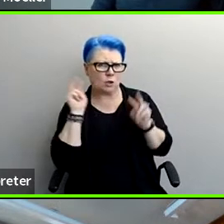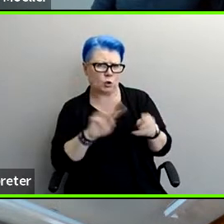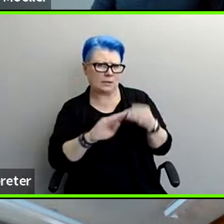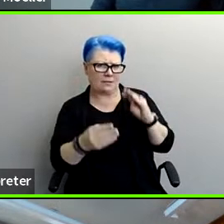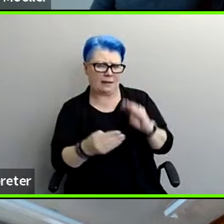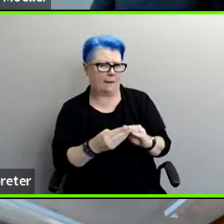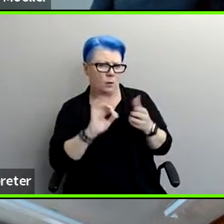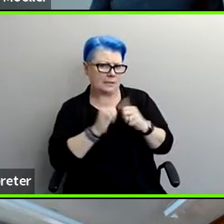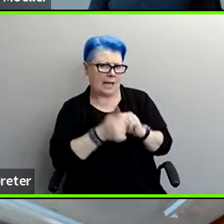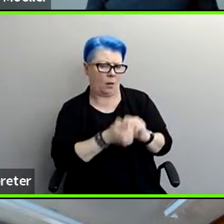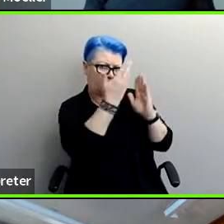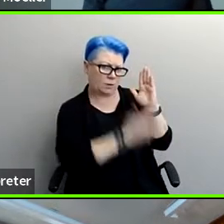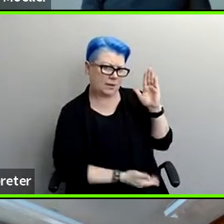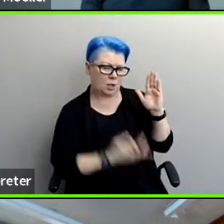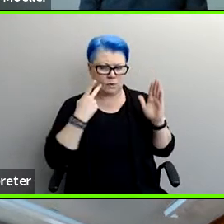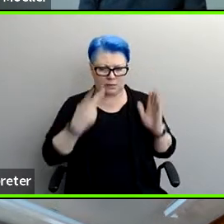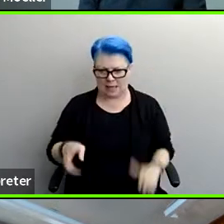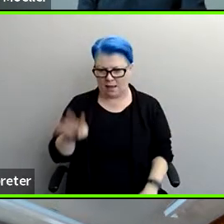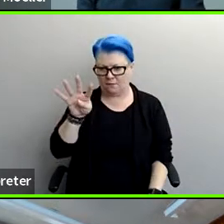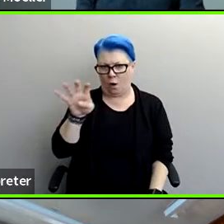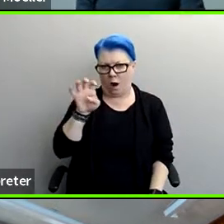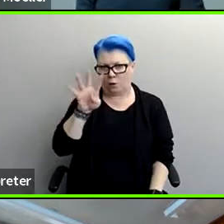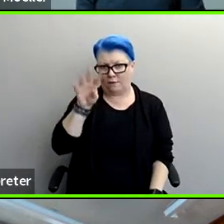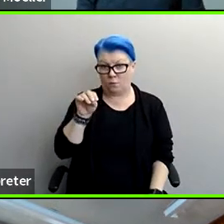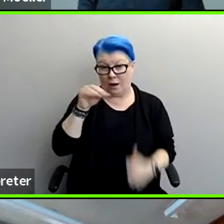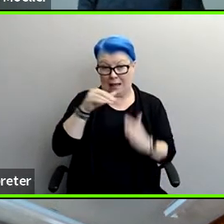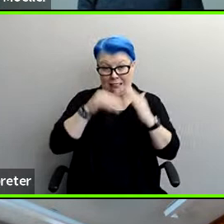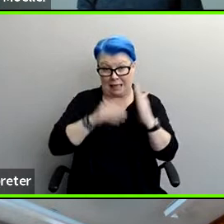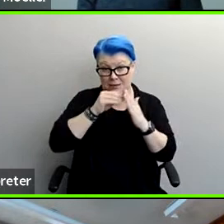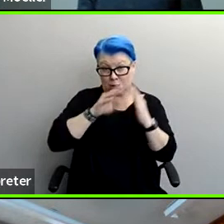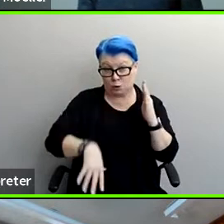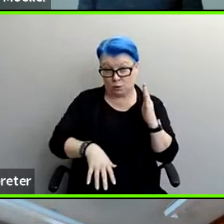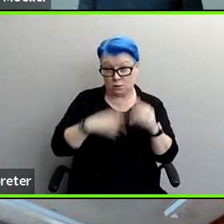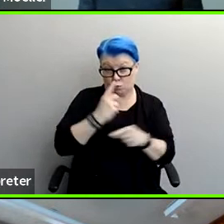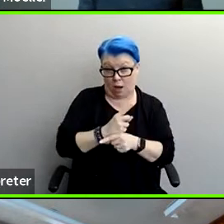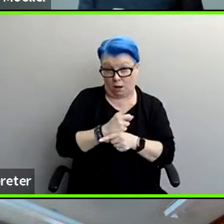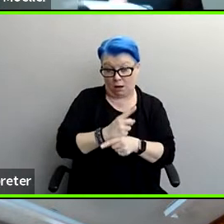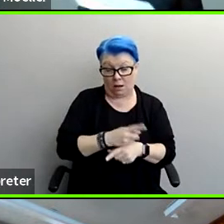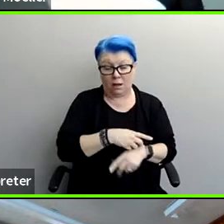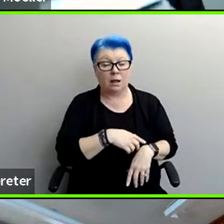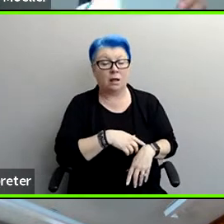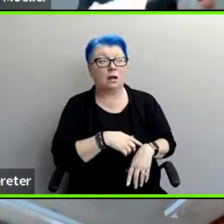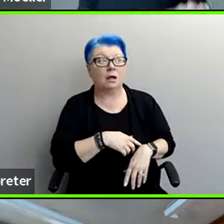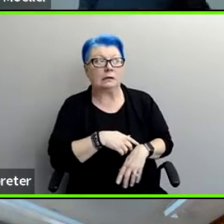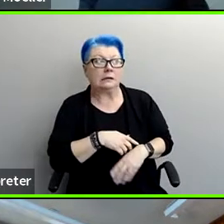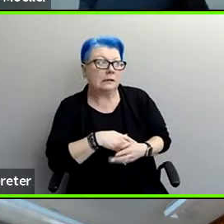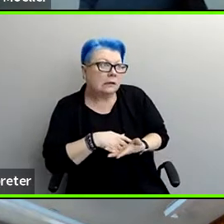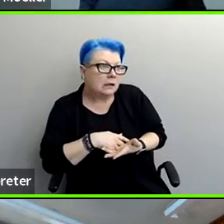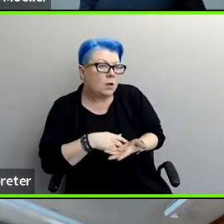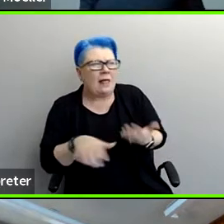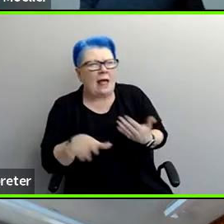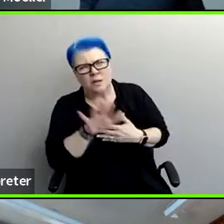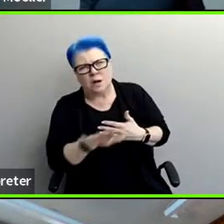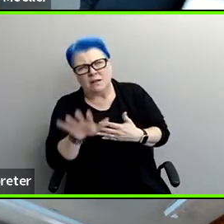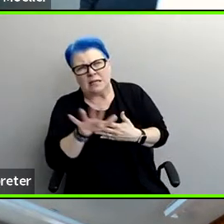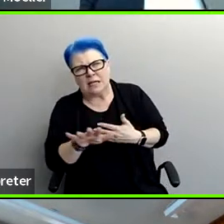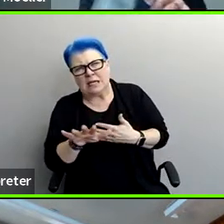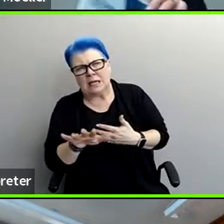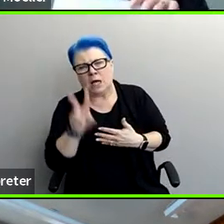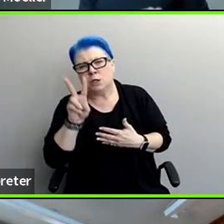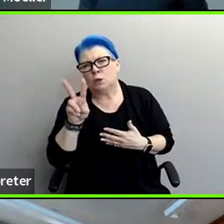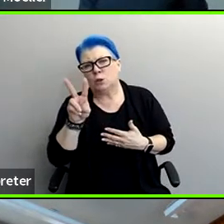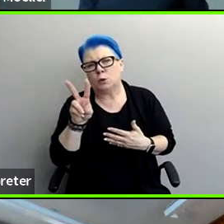presented, you've got 440 less students, okay? That's roughly